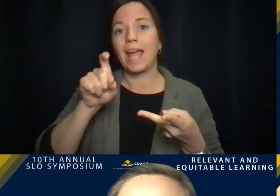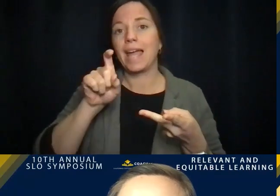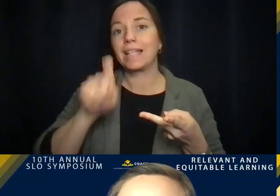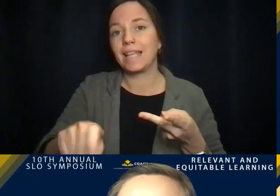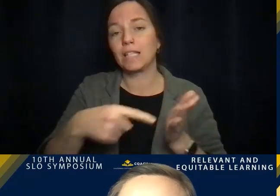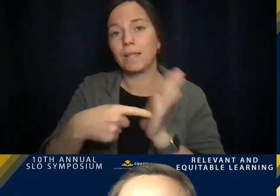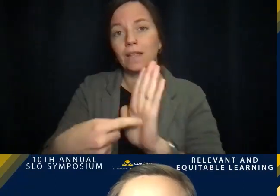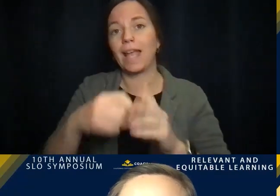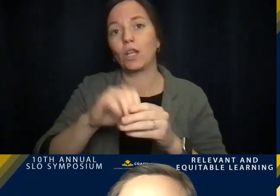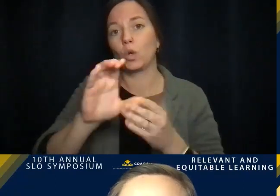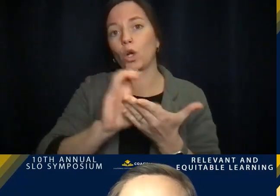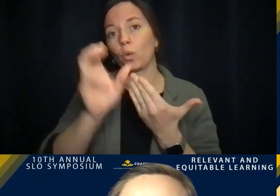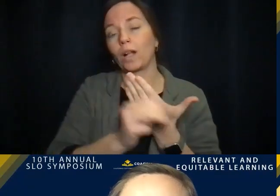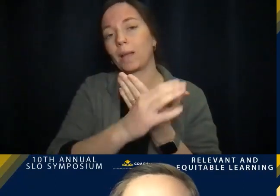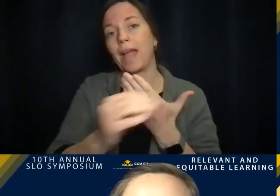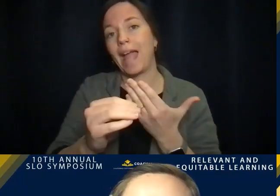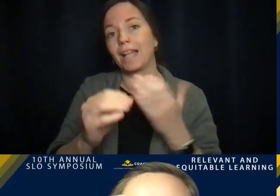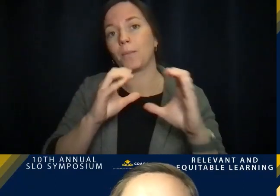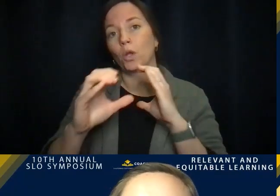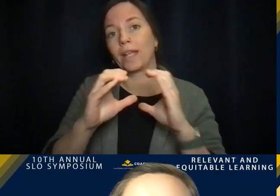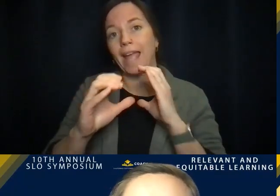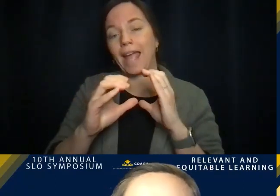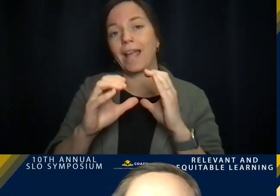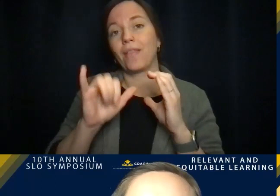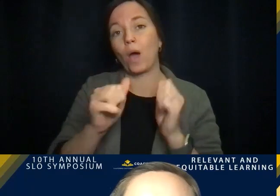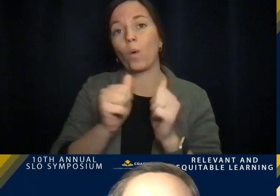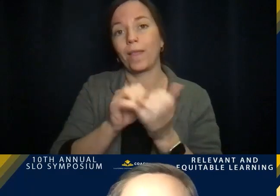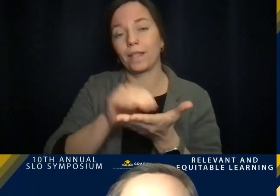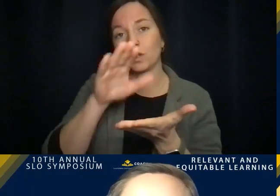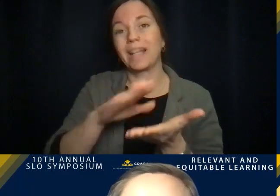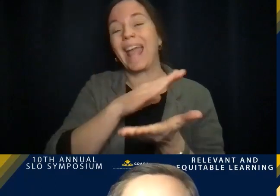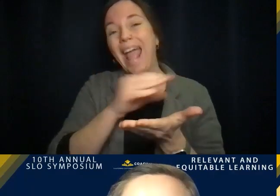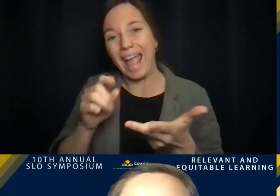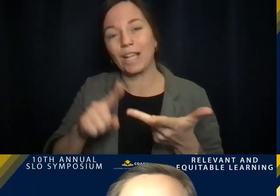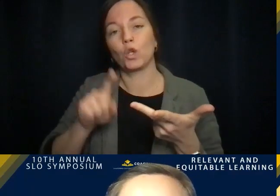your curriculum and communicated to your students, and you need to assess it.